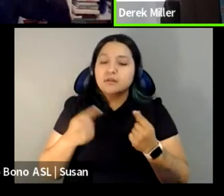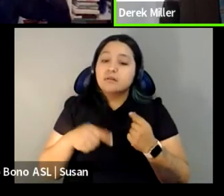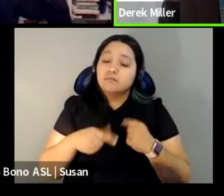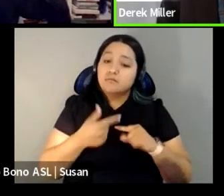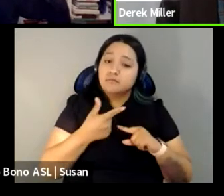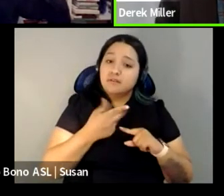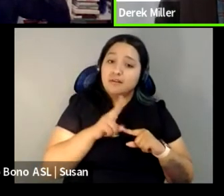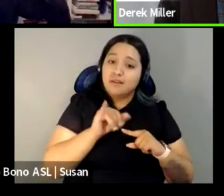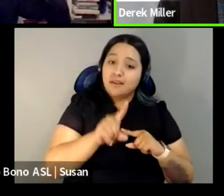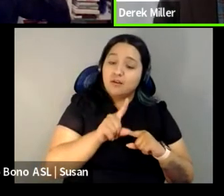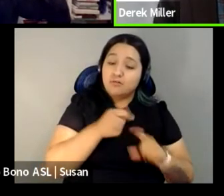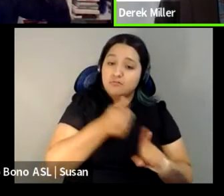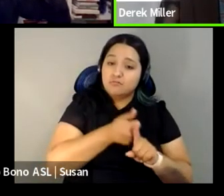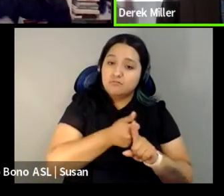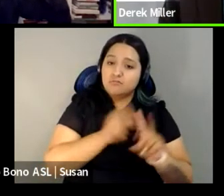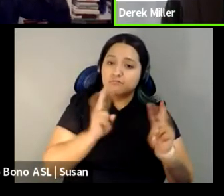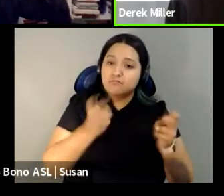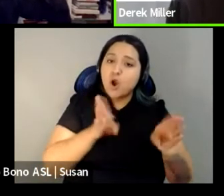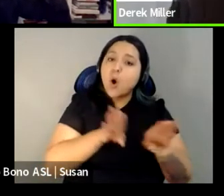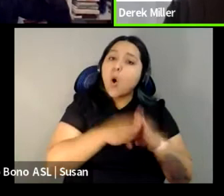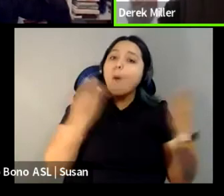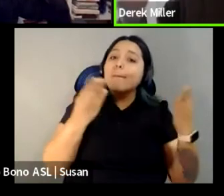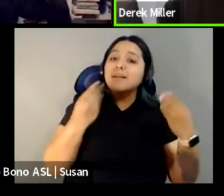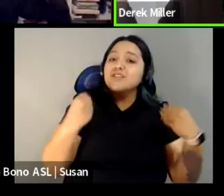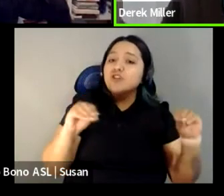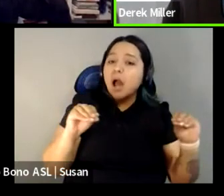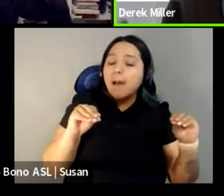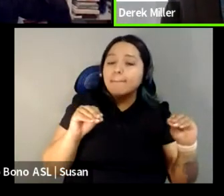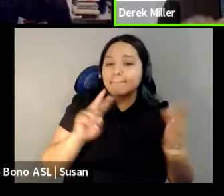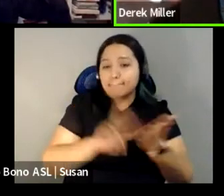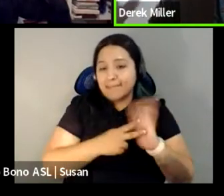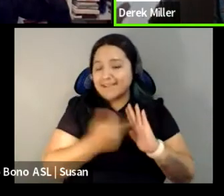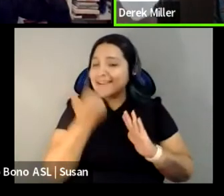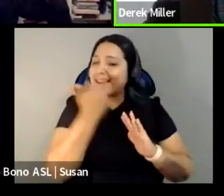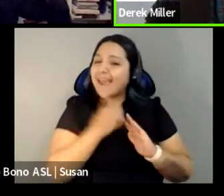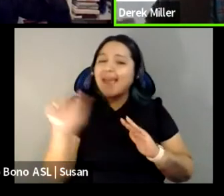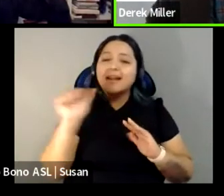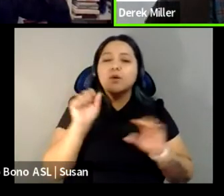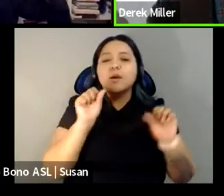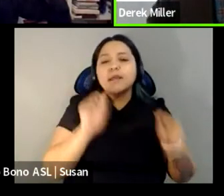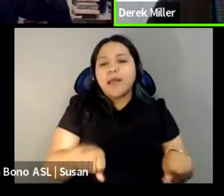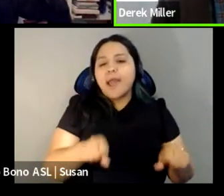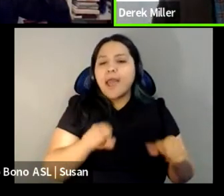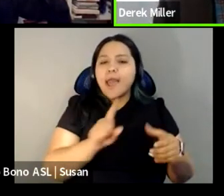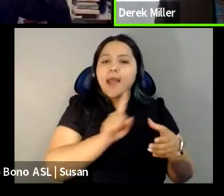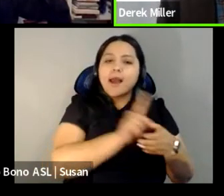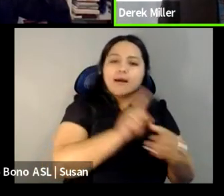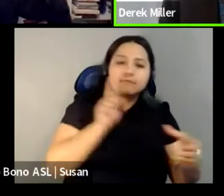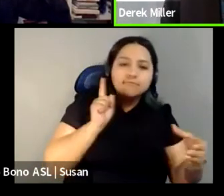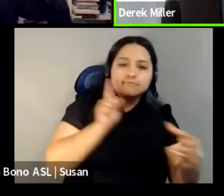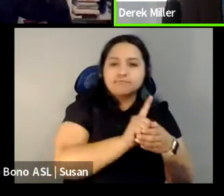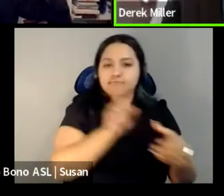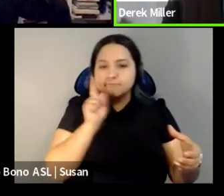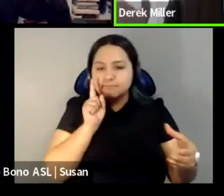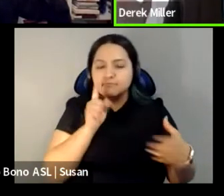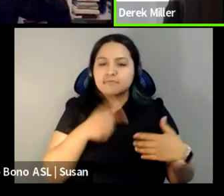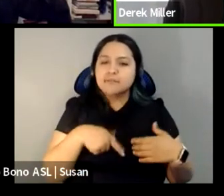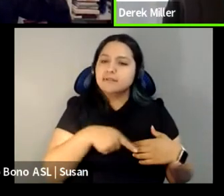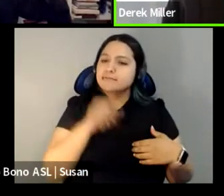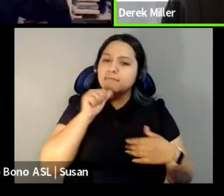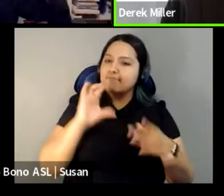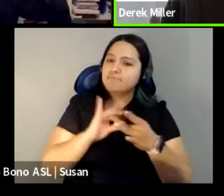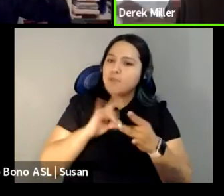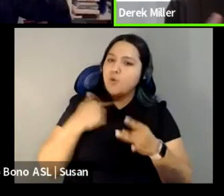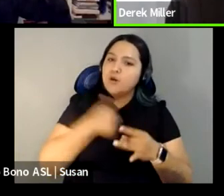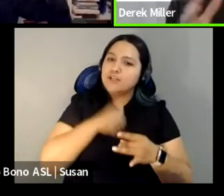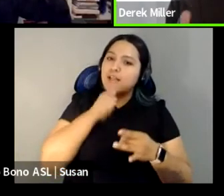an open shop, that is to say anyone can come and go. And they're saying, look, we're not really closing off the American theater versus a